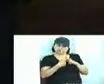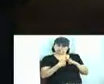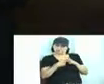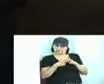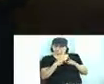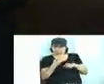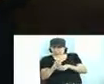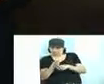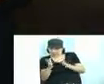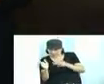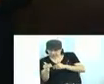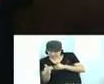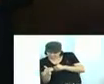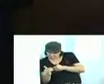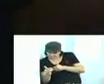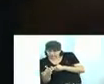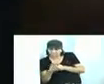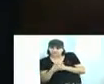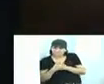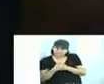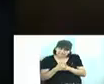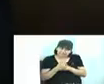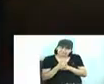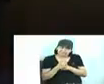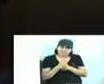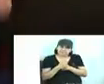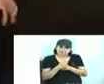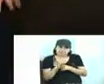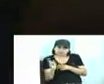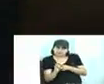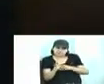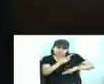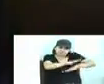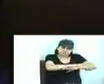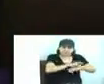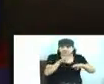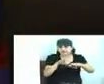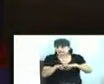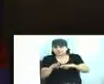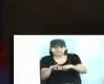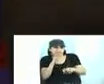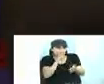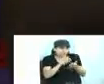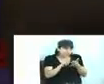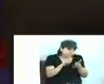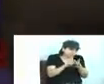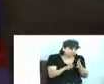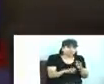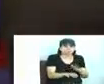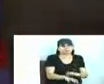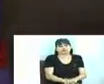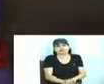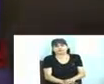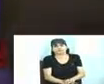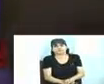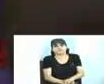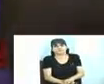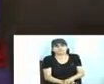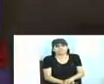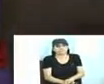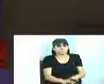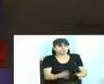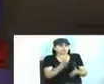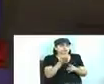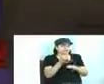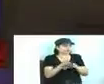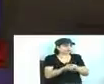right room? Like, where are the tables? Where are the chairs? Where are the pencils? Well, after about